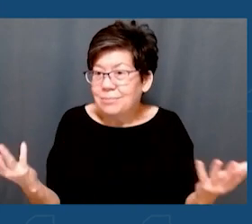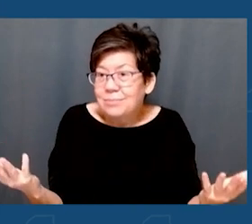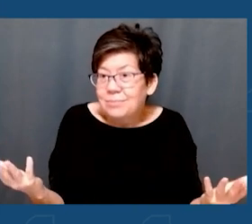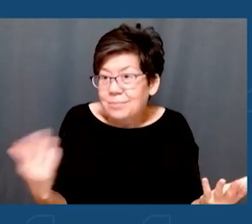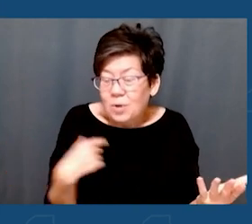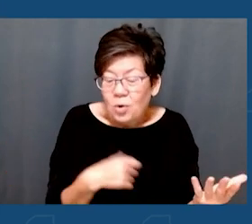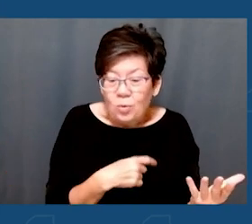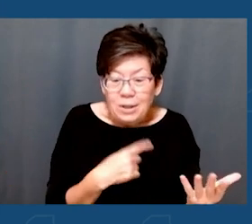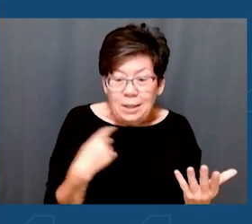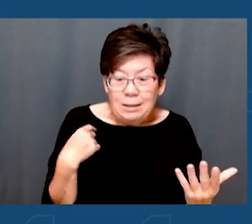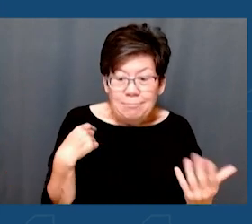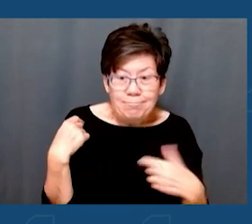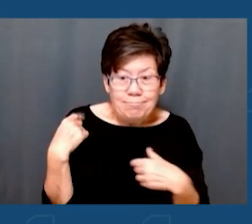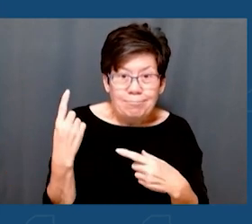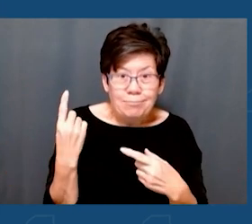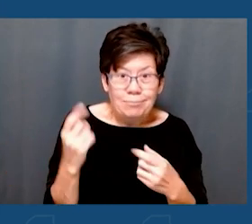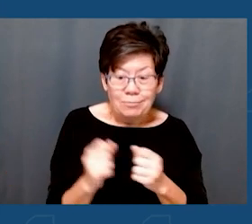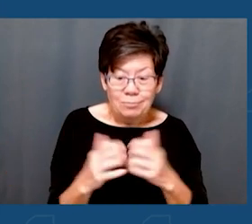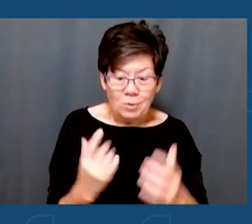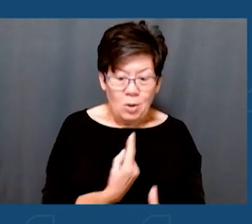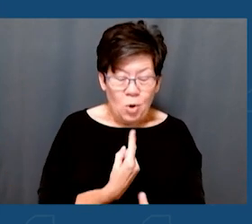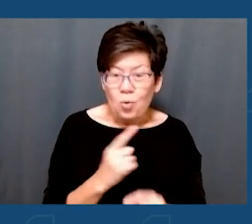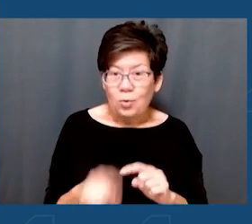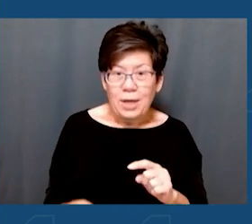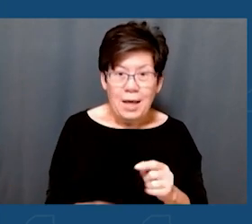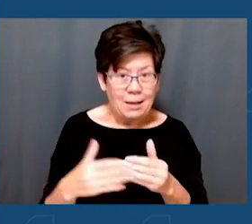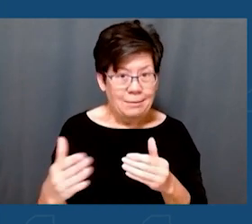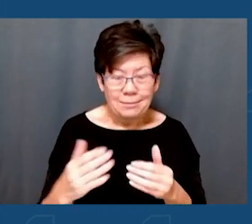can't do this alone.